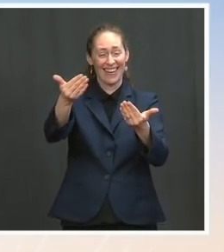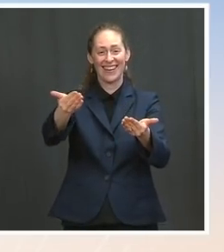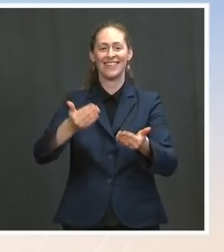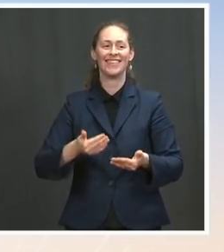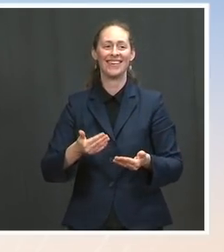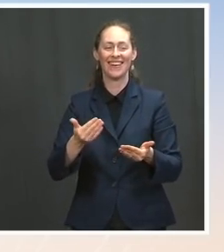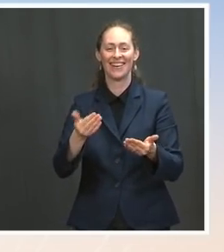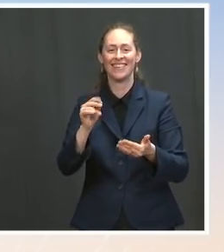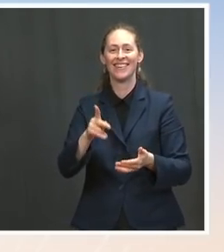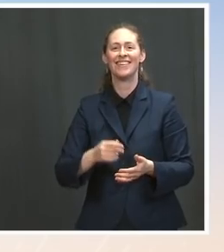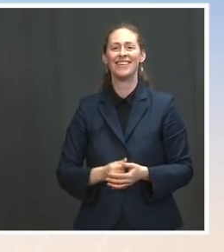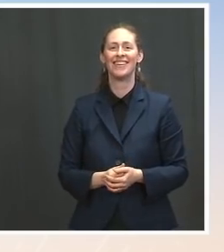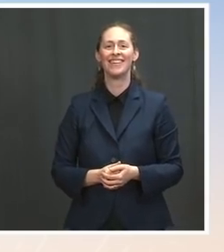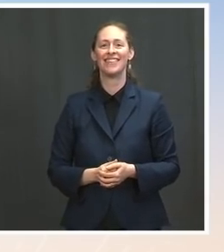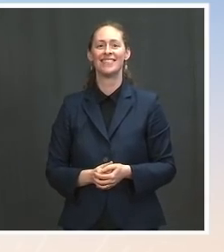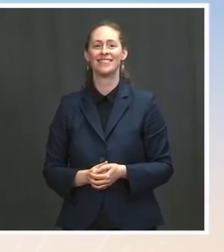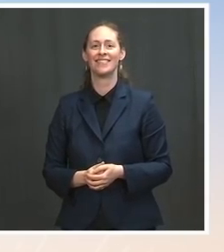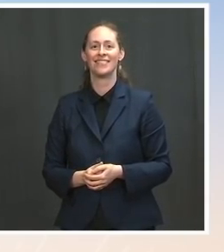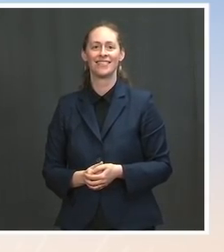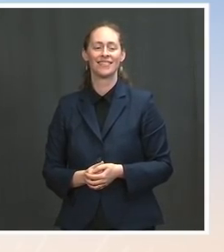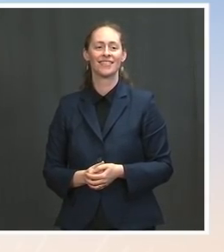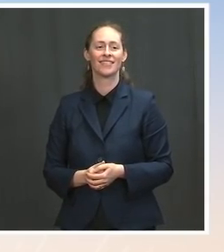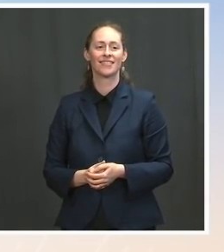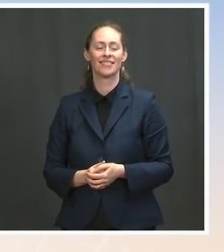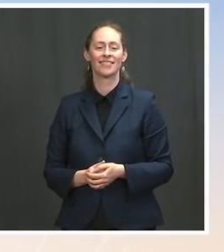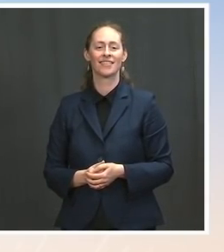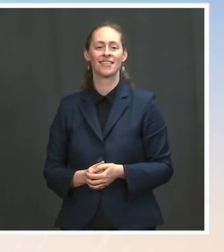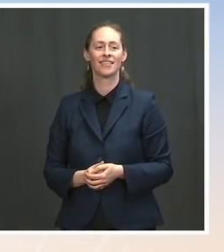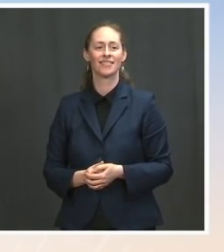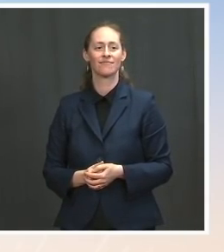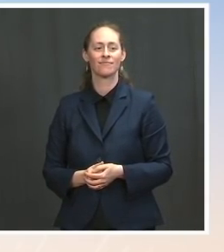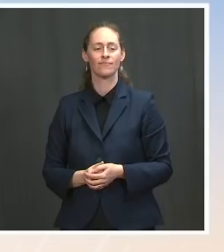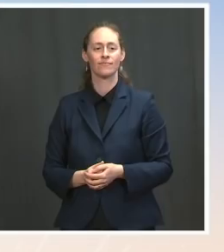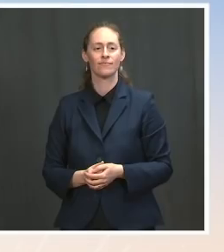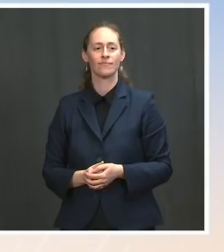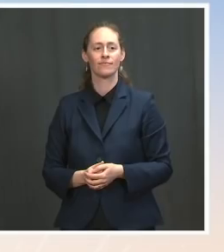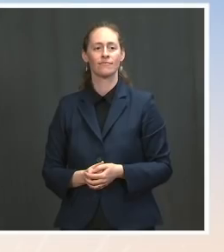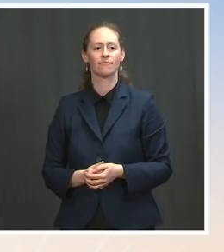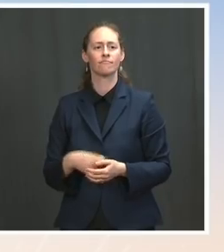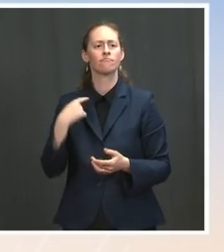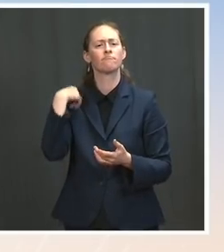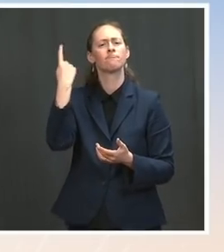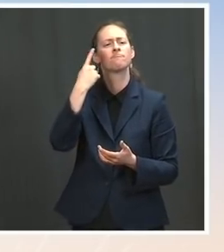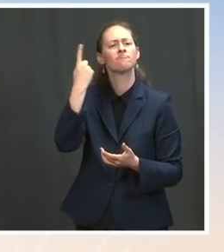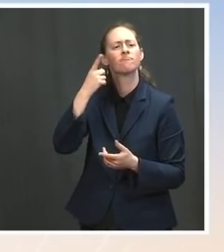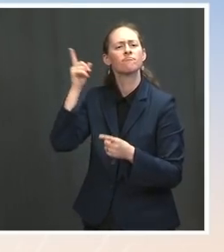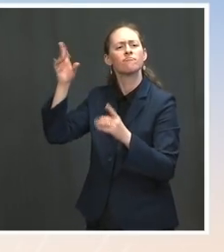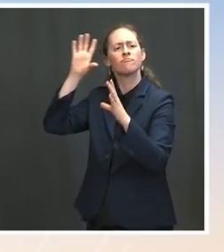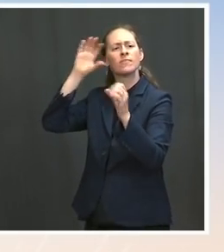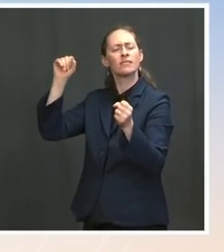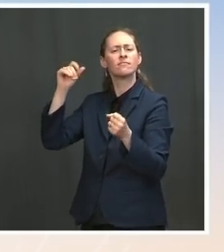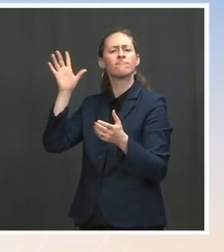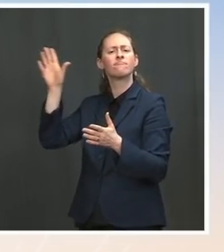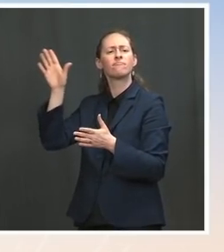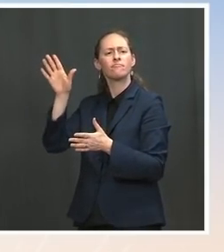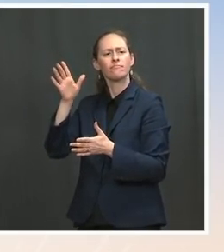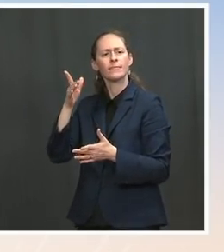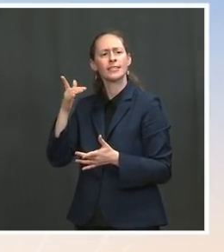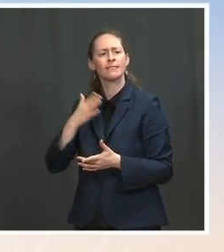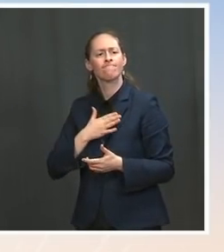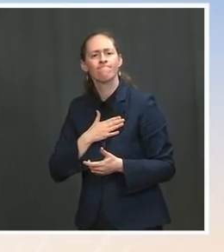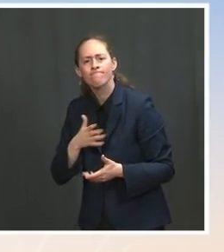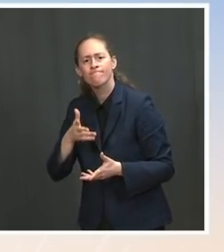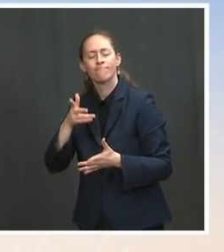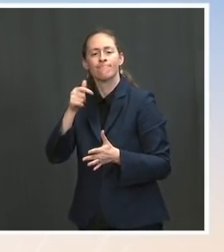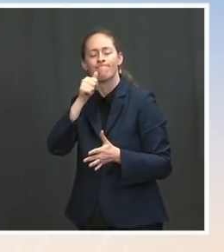can describe for us, how thin is the president's patience when it comes to negotiating some of these bipartisan agreements he wants to see, not just